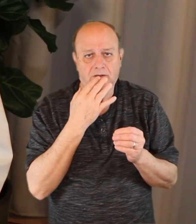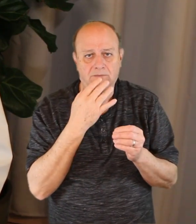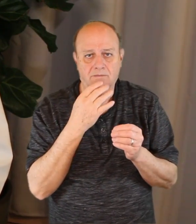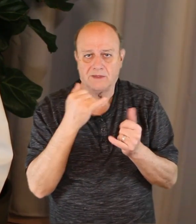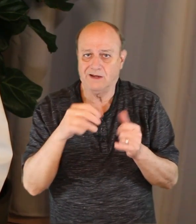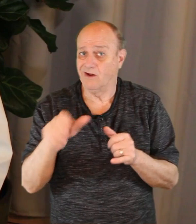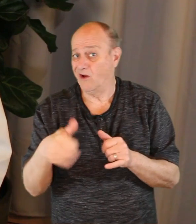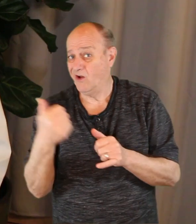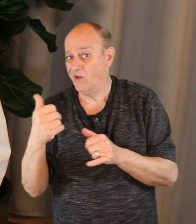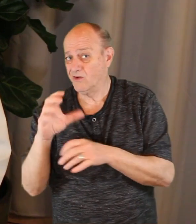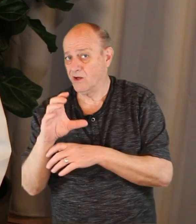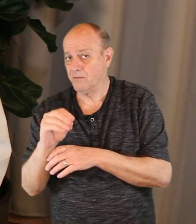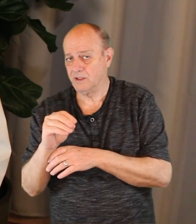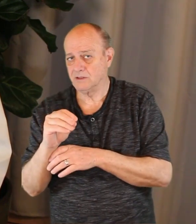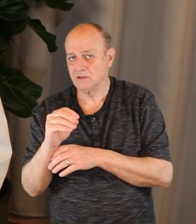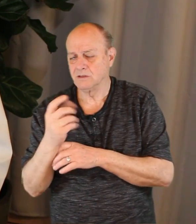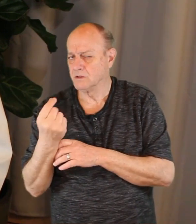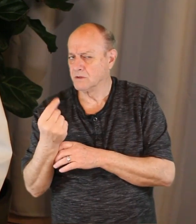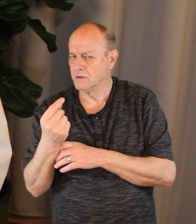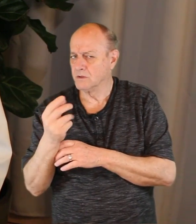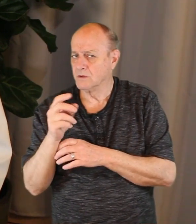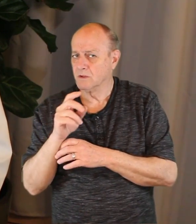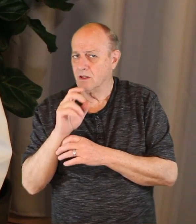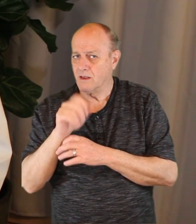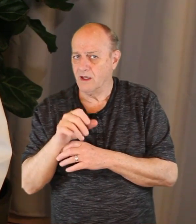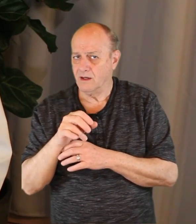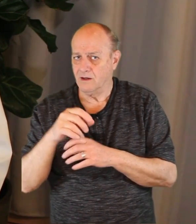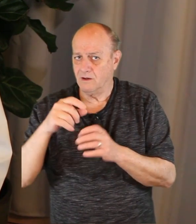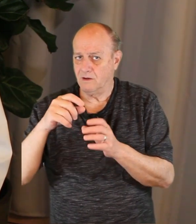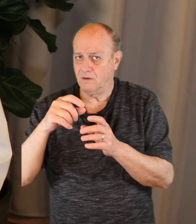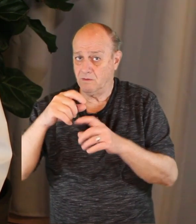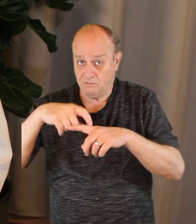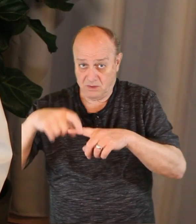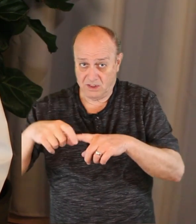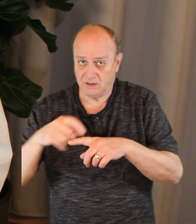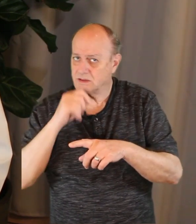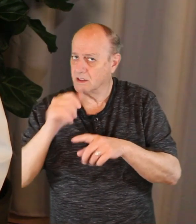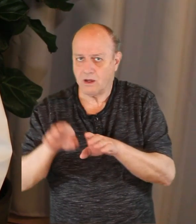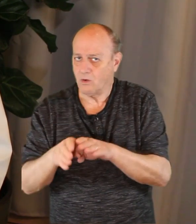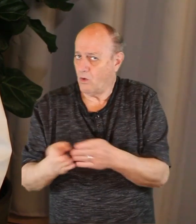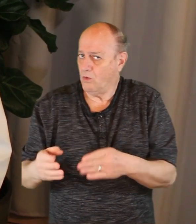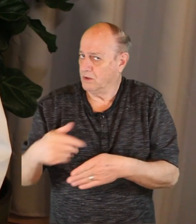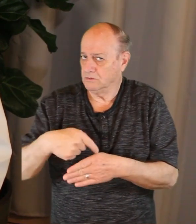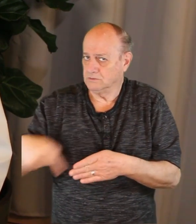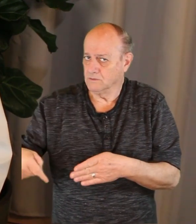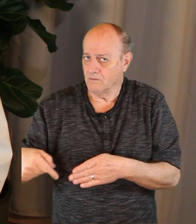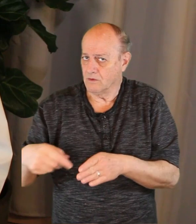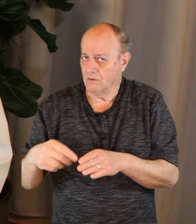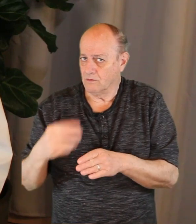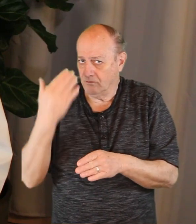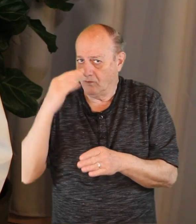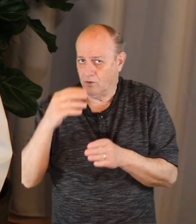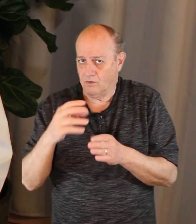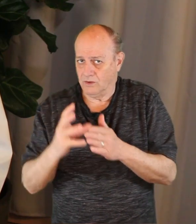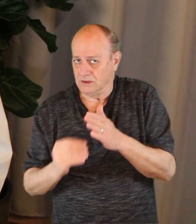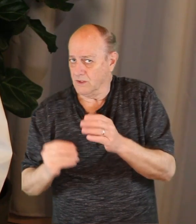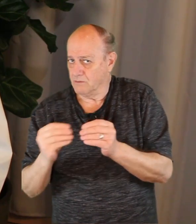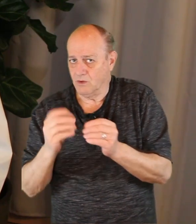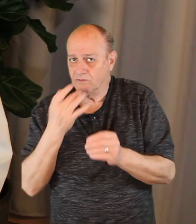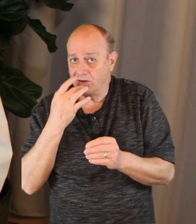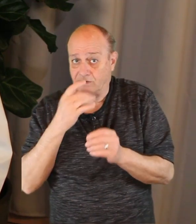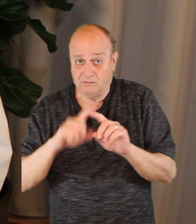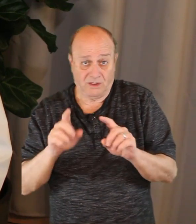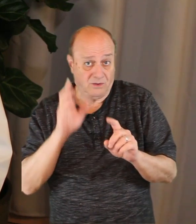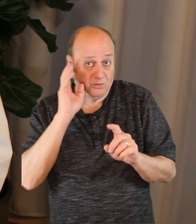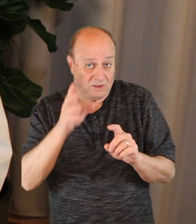Some companies will actually take the beans and rather than splitting them open to extract more flavor, will actually